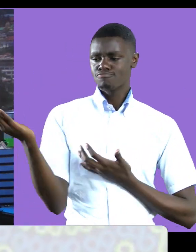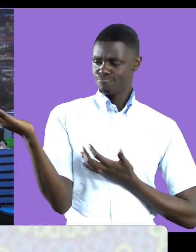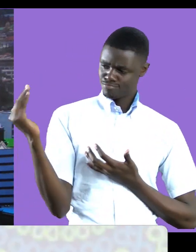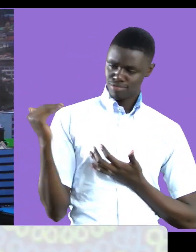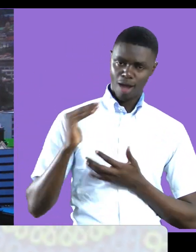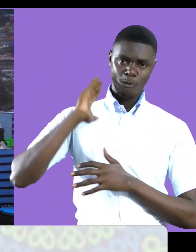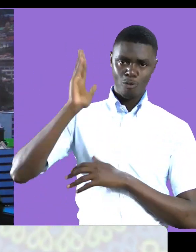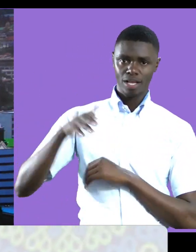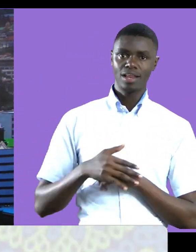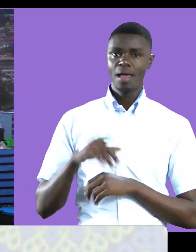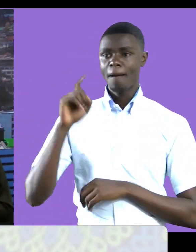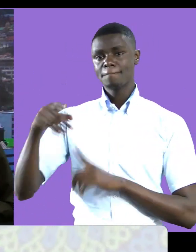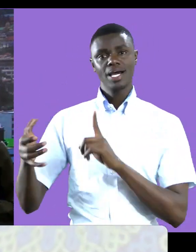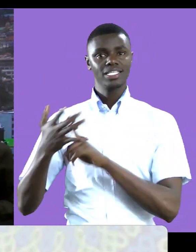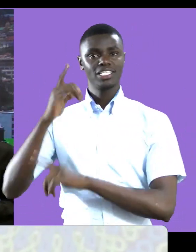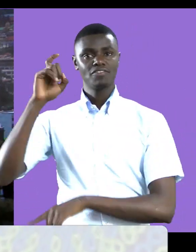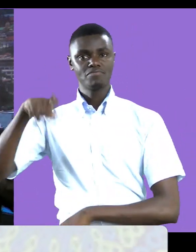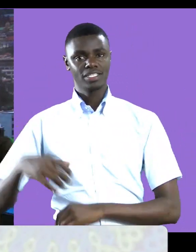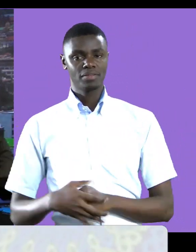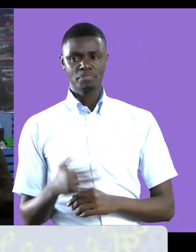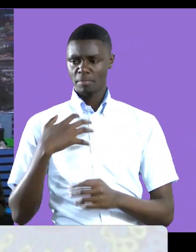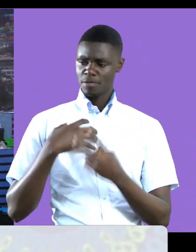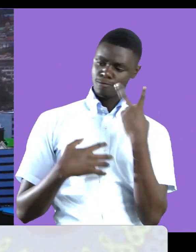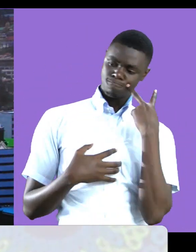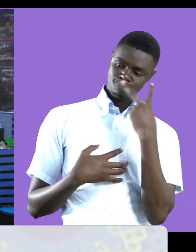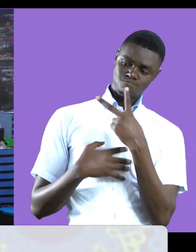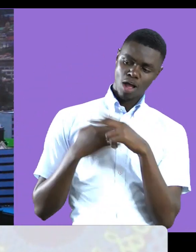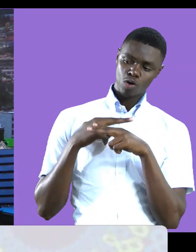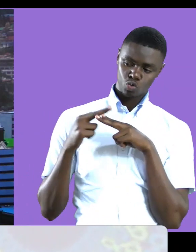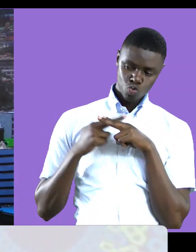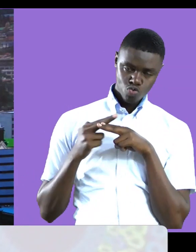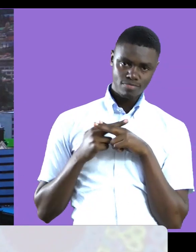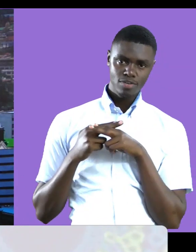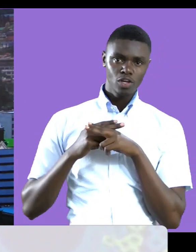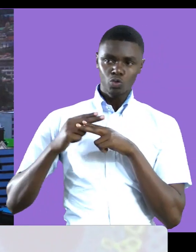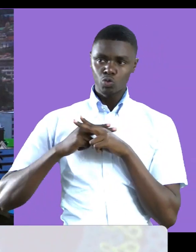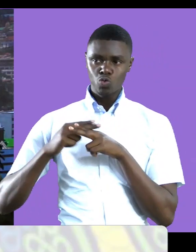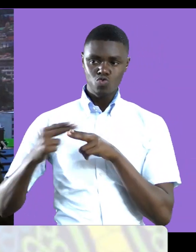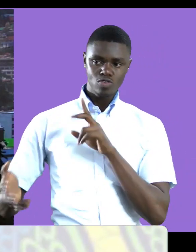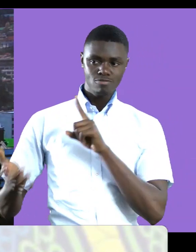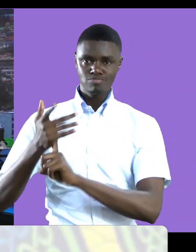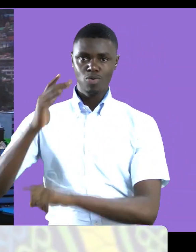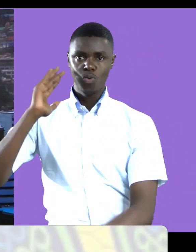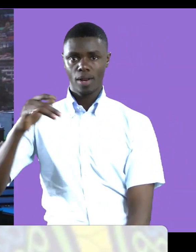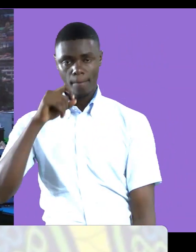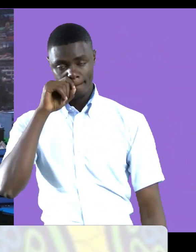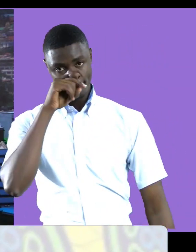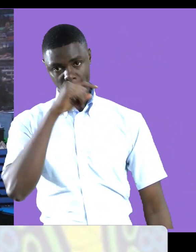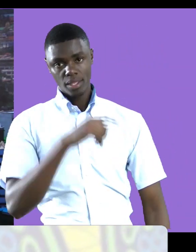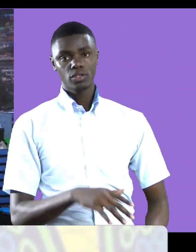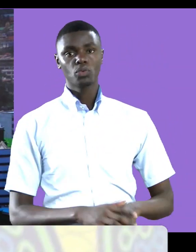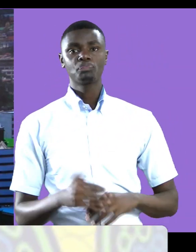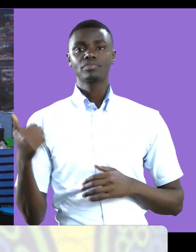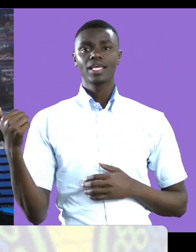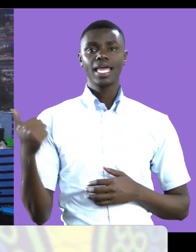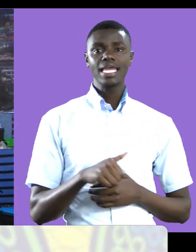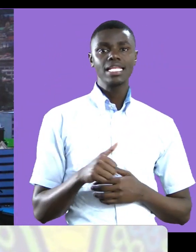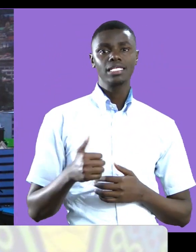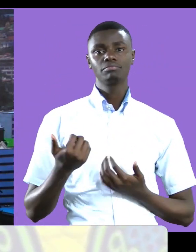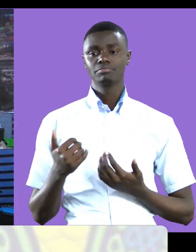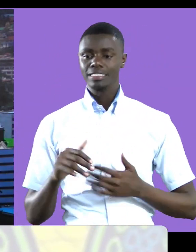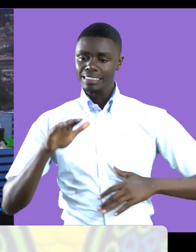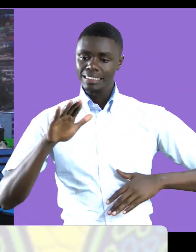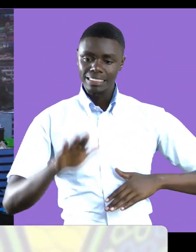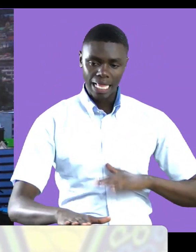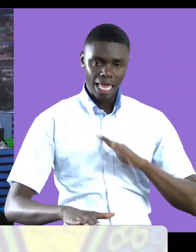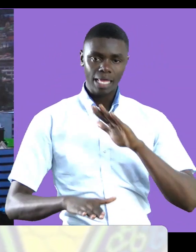zina come through. Lazima tuachie. Unaziona 18. Hizo soon. Kabisa. Soon tuna manifest. Mr. Smollett. Any step you make. Wonderful. Any step you make makes